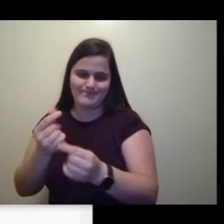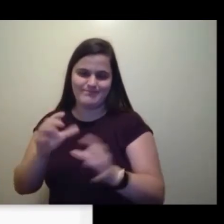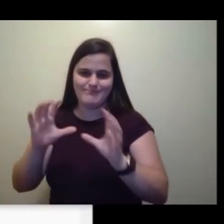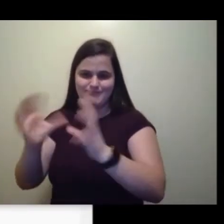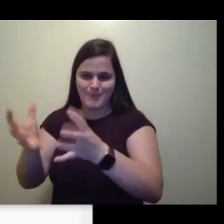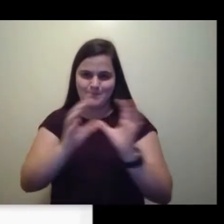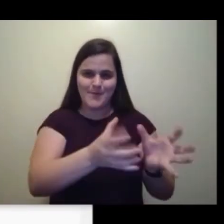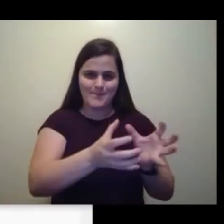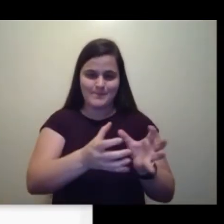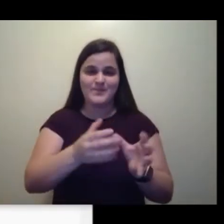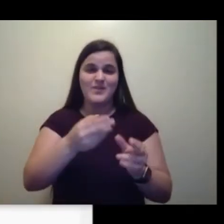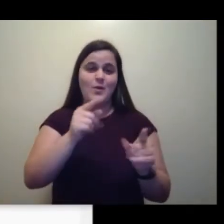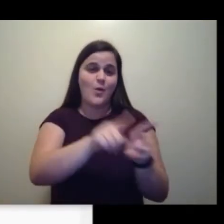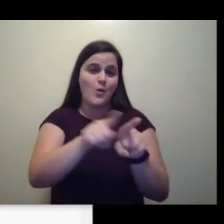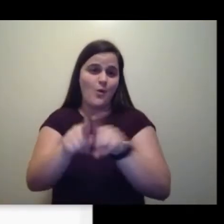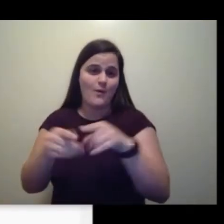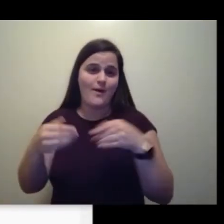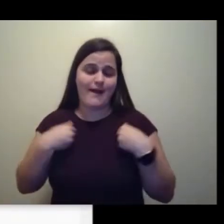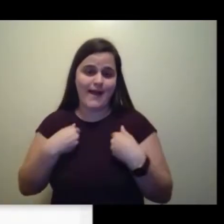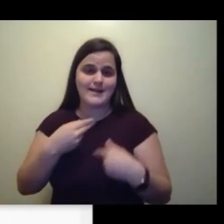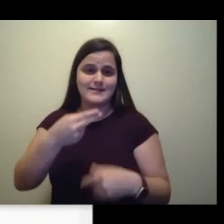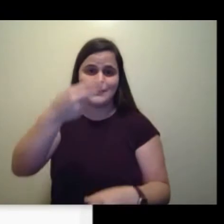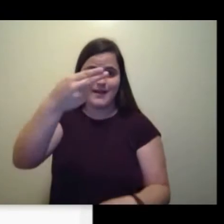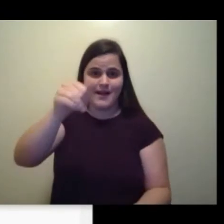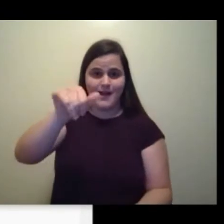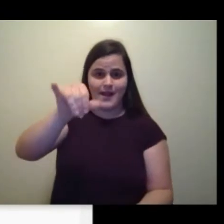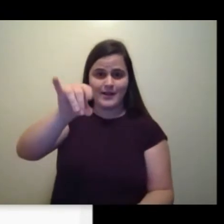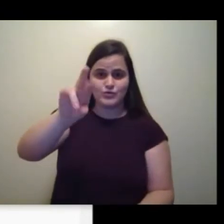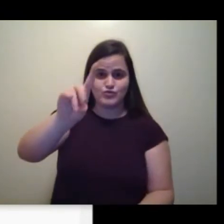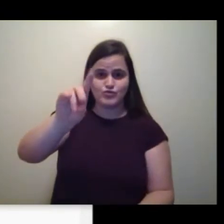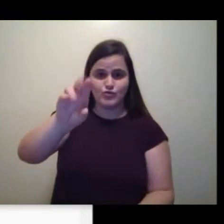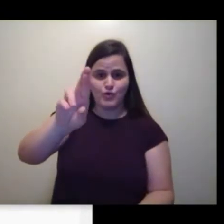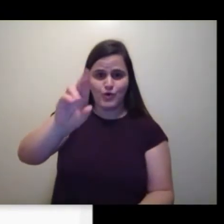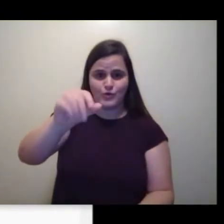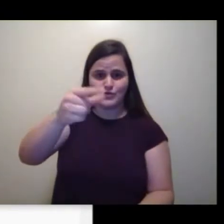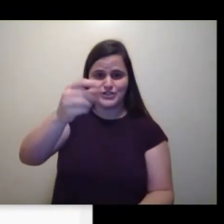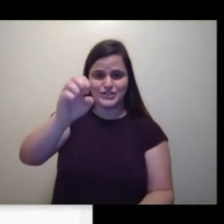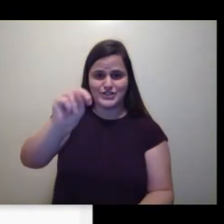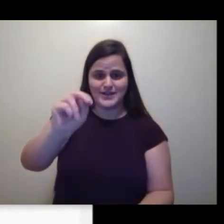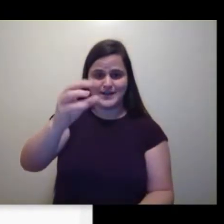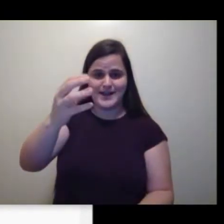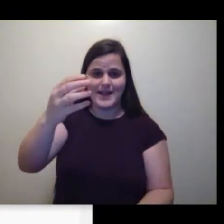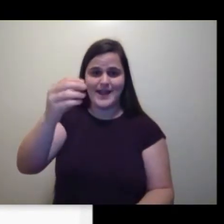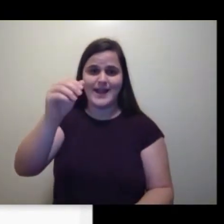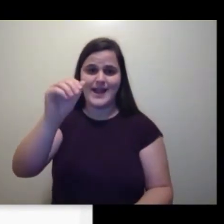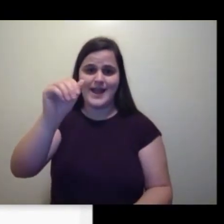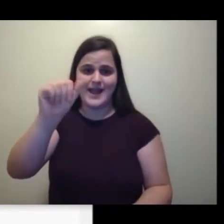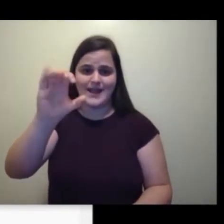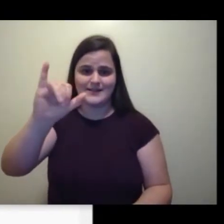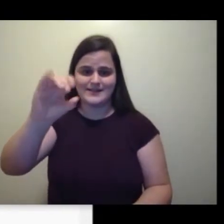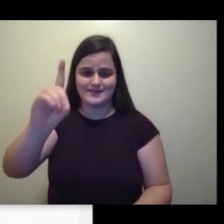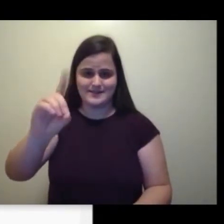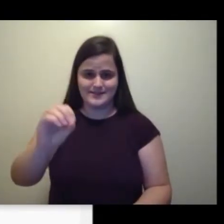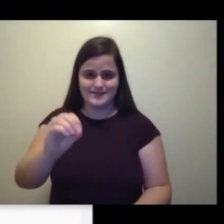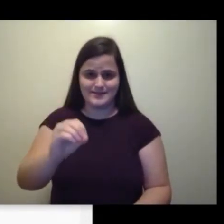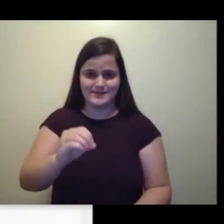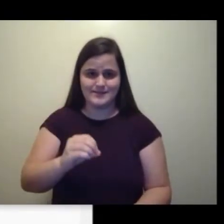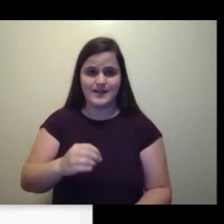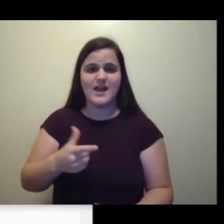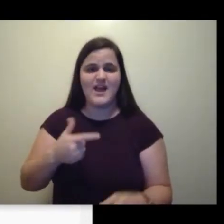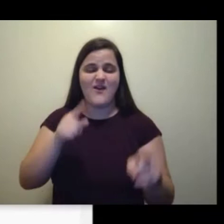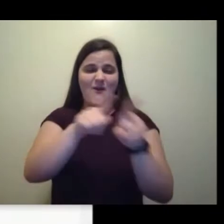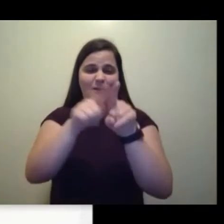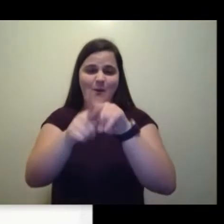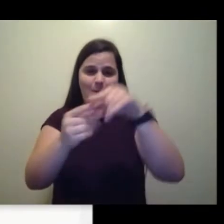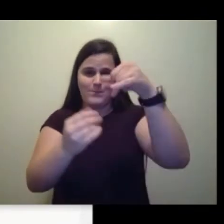one hydrogen atom and a side chain, which is unique to each amino acid. The exception